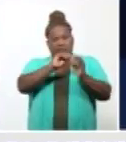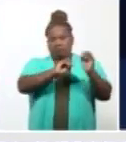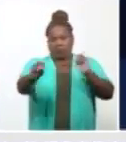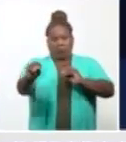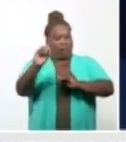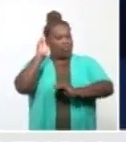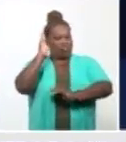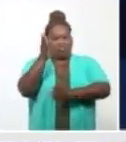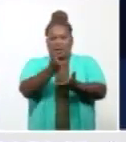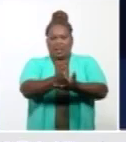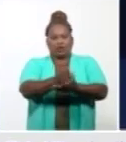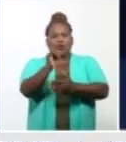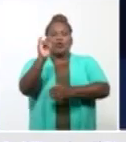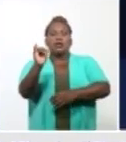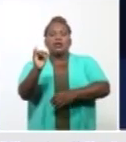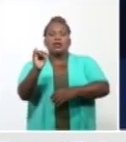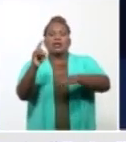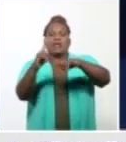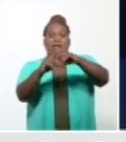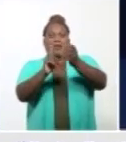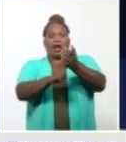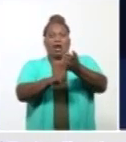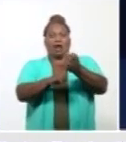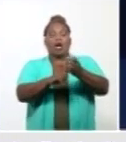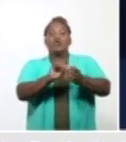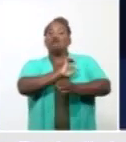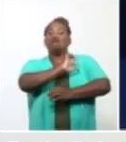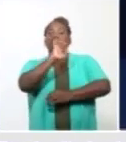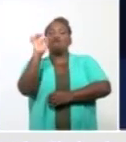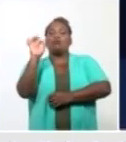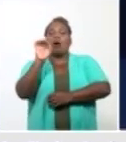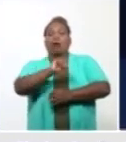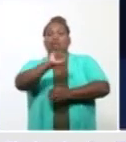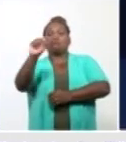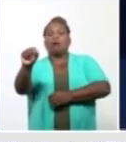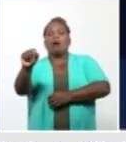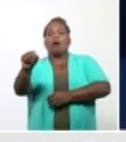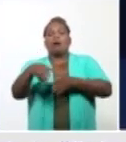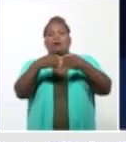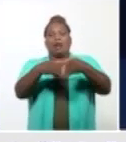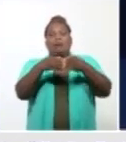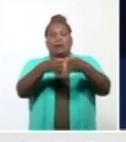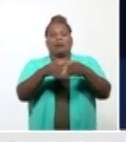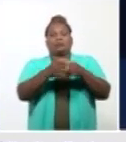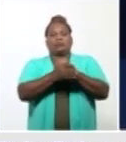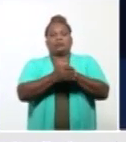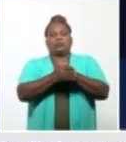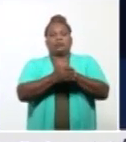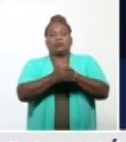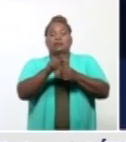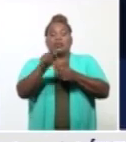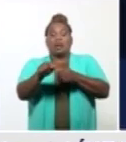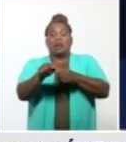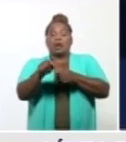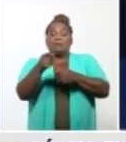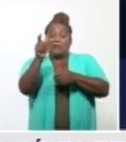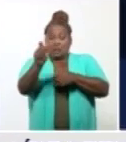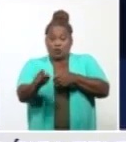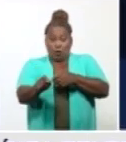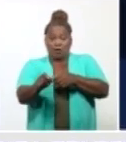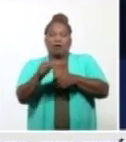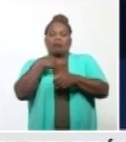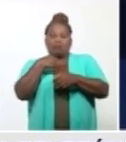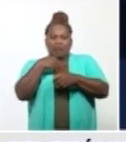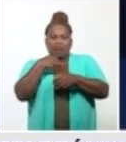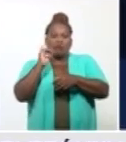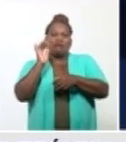hospital. She was not really in Granma province at any time. There are